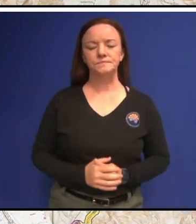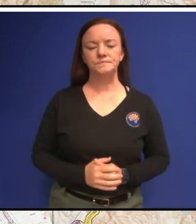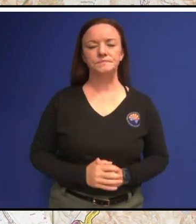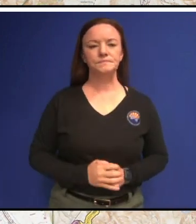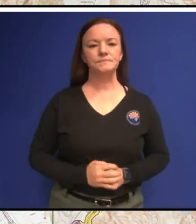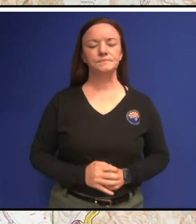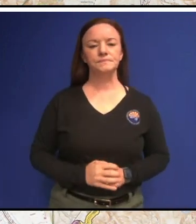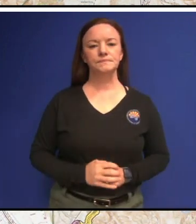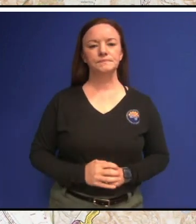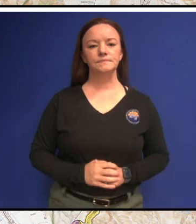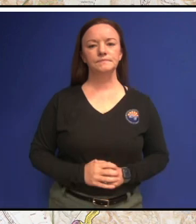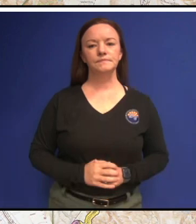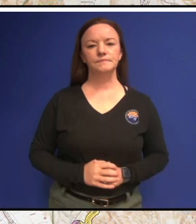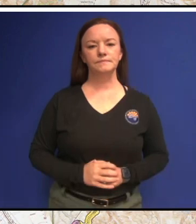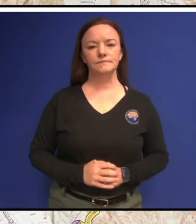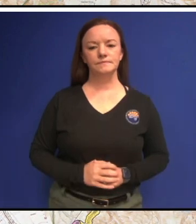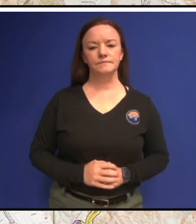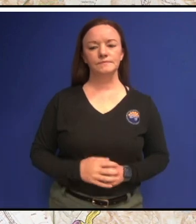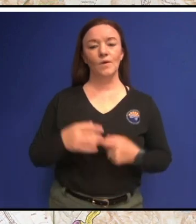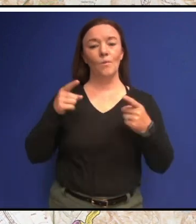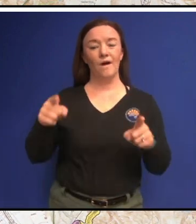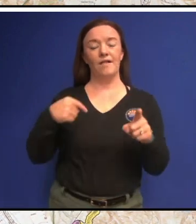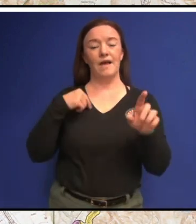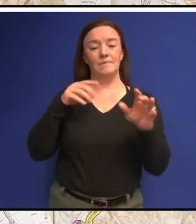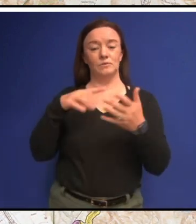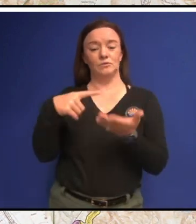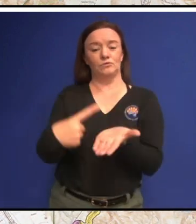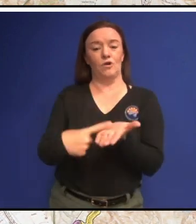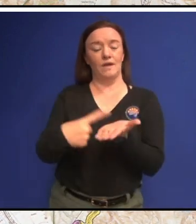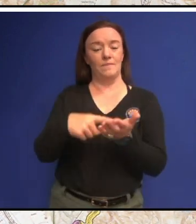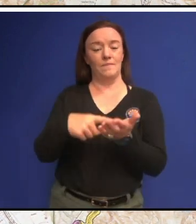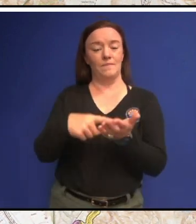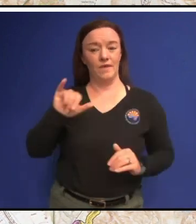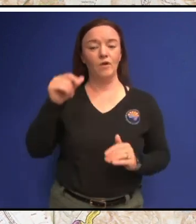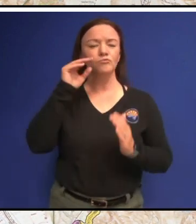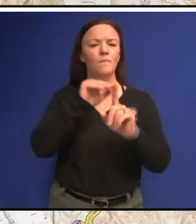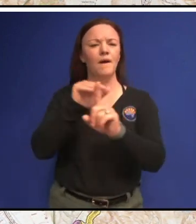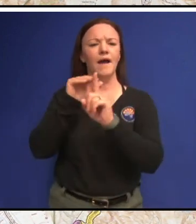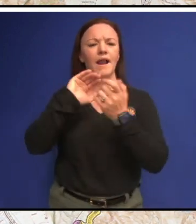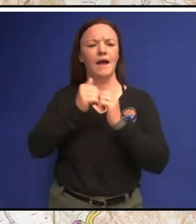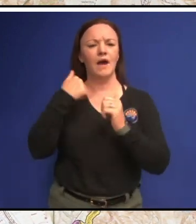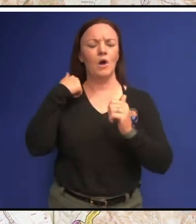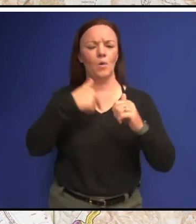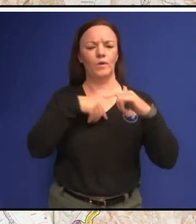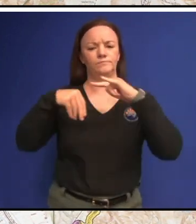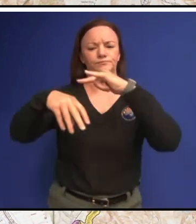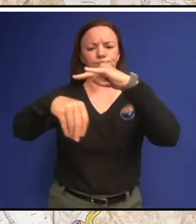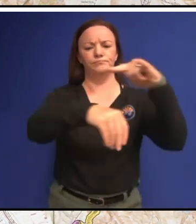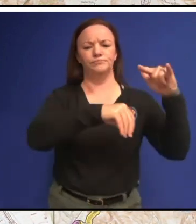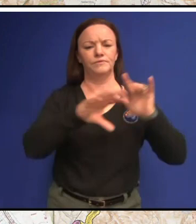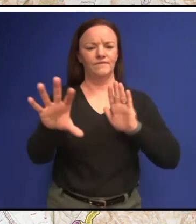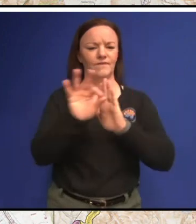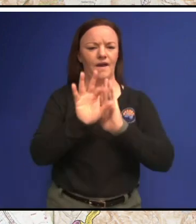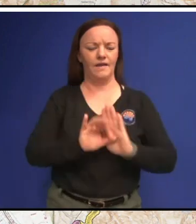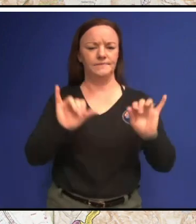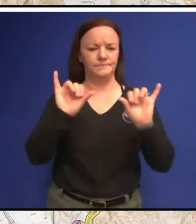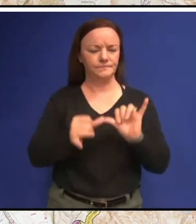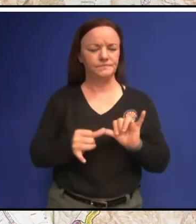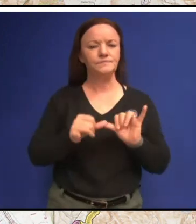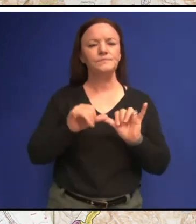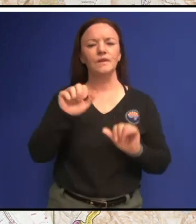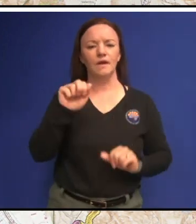While I'm talking about the acreage and how we get it, a little reminder about how we get it, and then some of the challenges that we faced last night and this